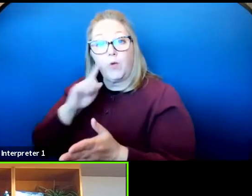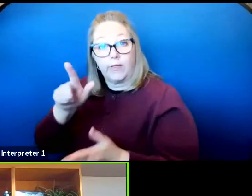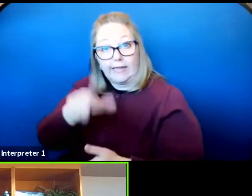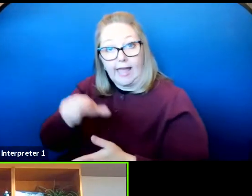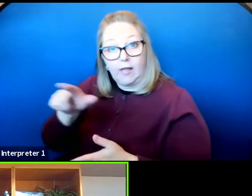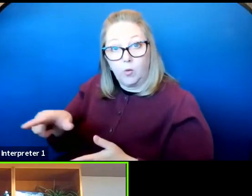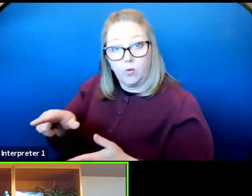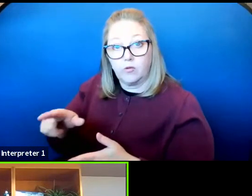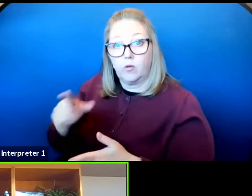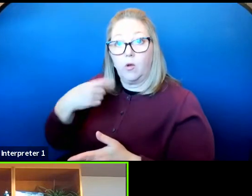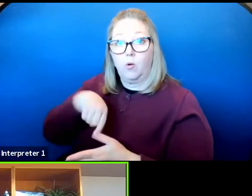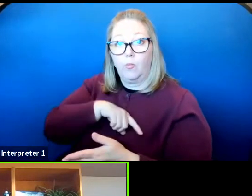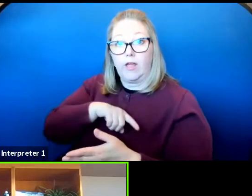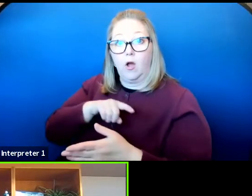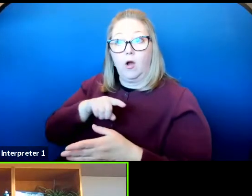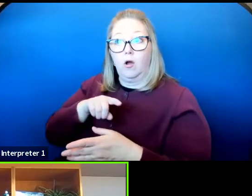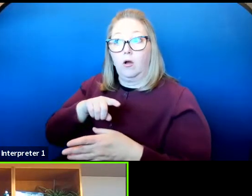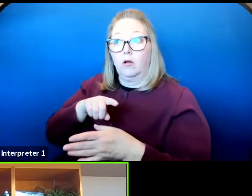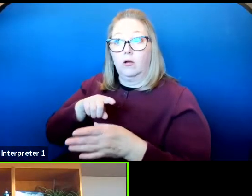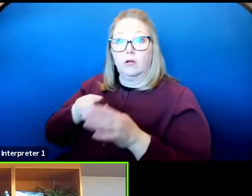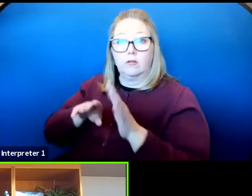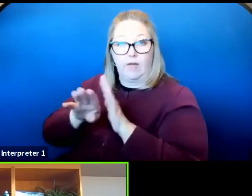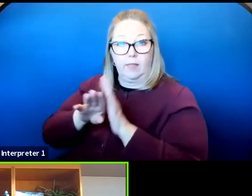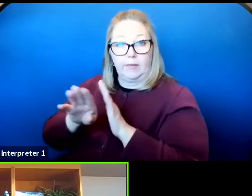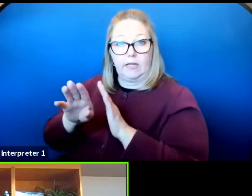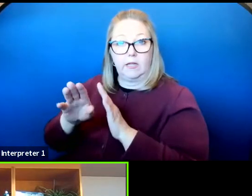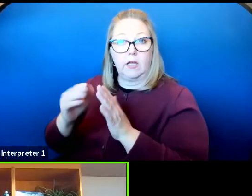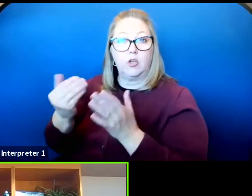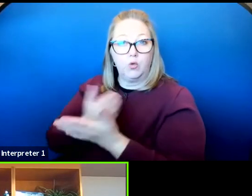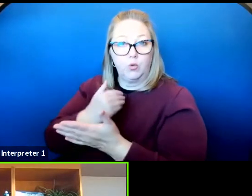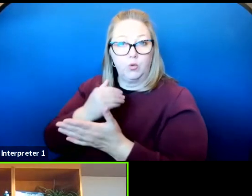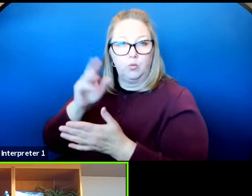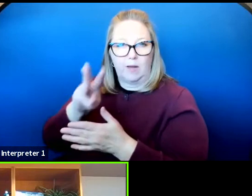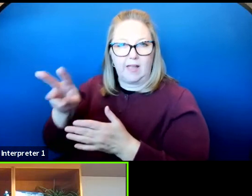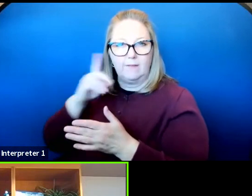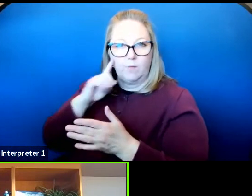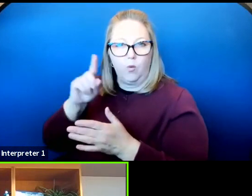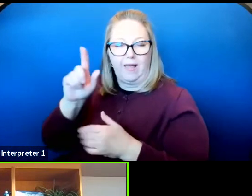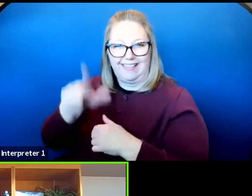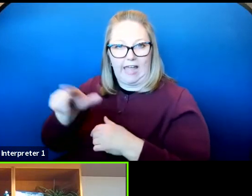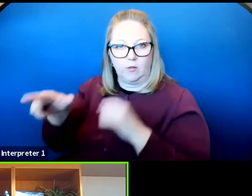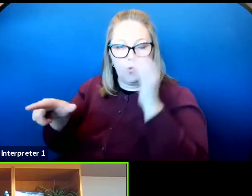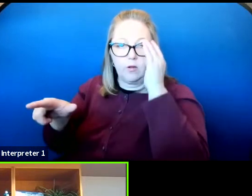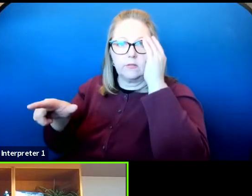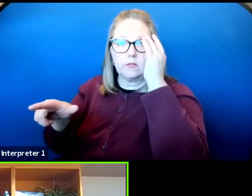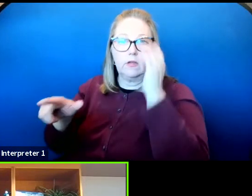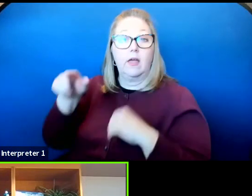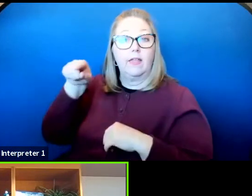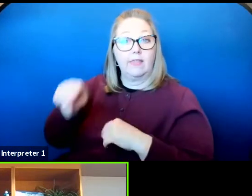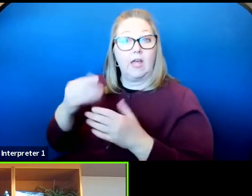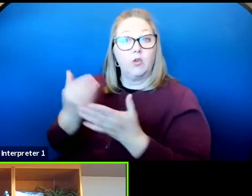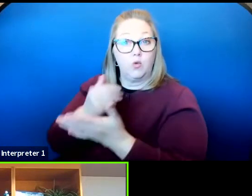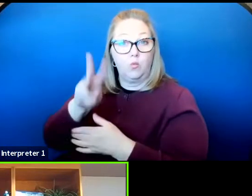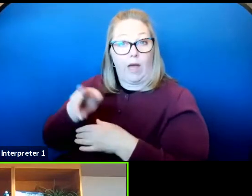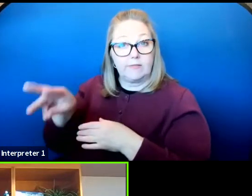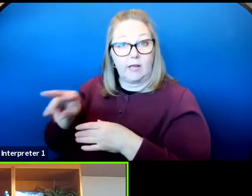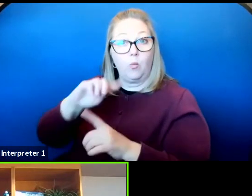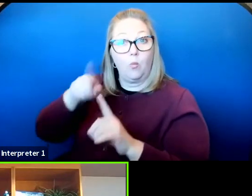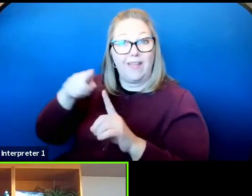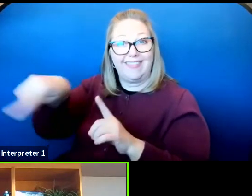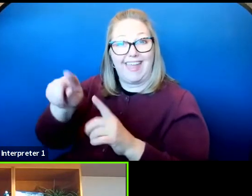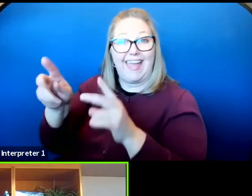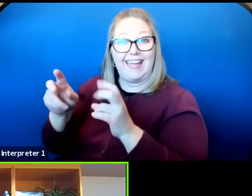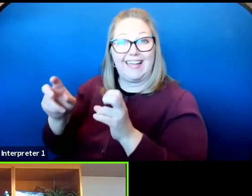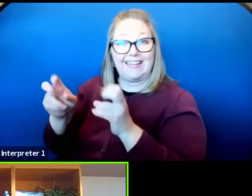live with a secondary access point for landlords only to the portal. That purpose is because when they download